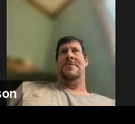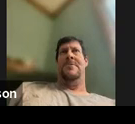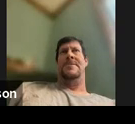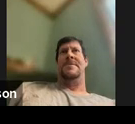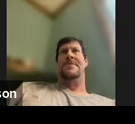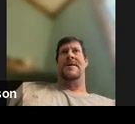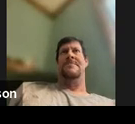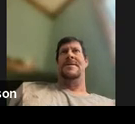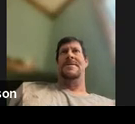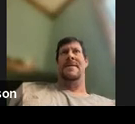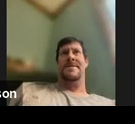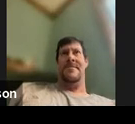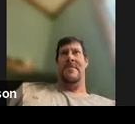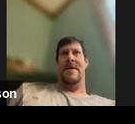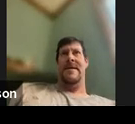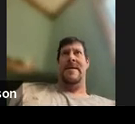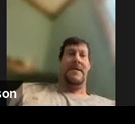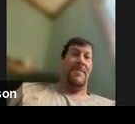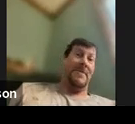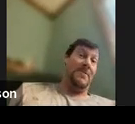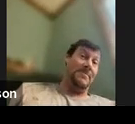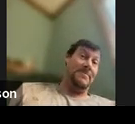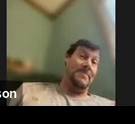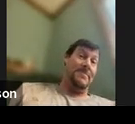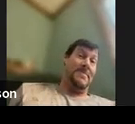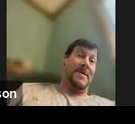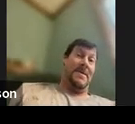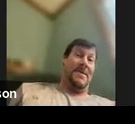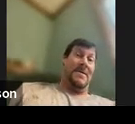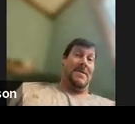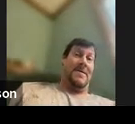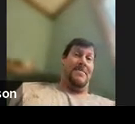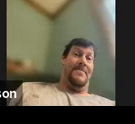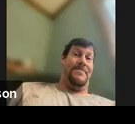riding their scooters on the streets, but the city's not real ADA compatible.